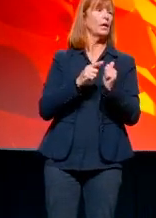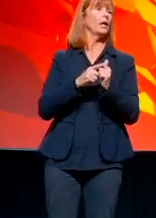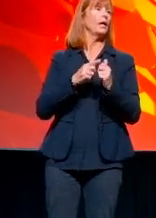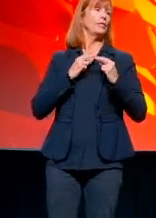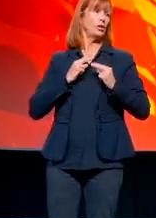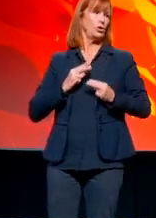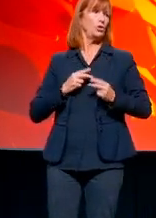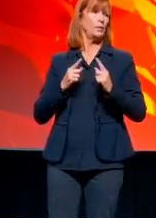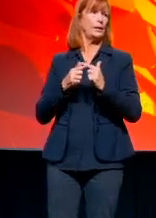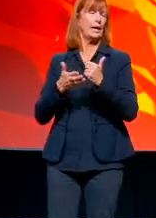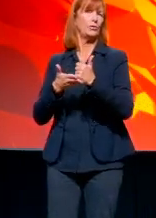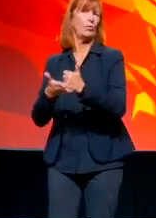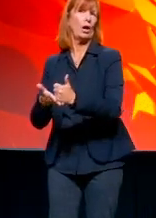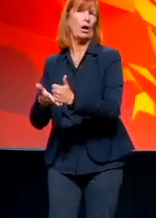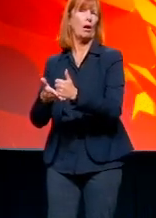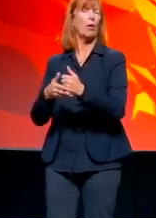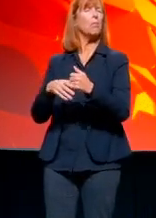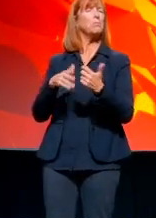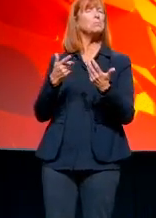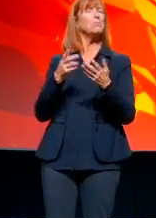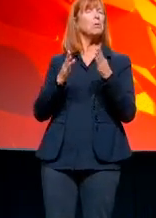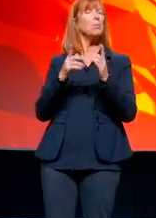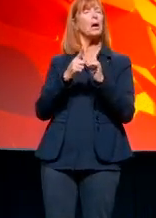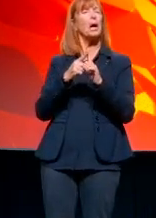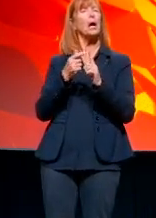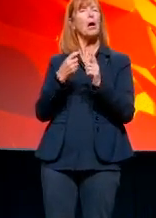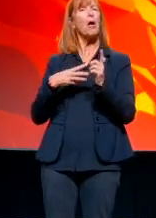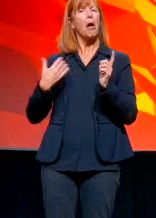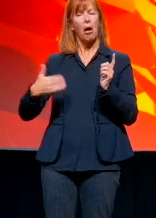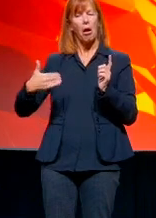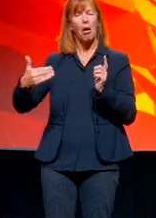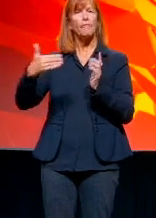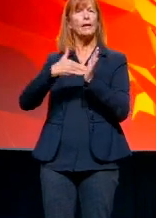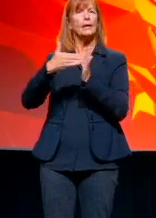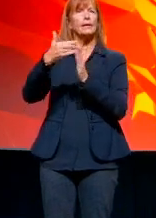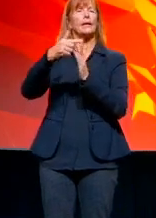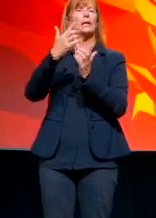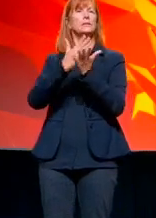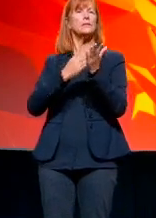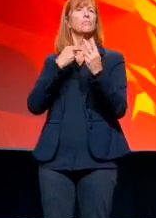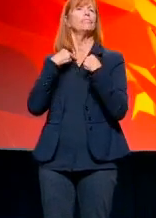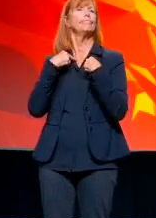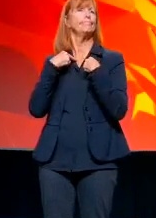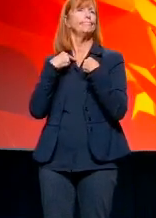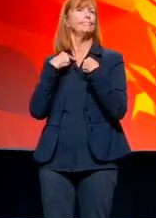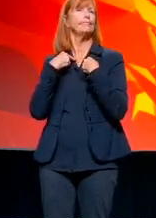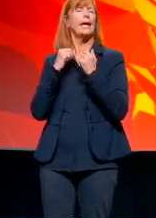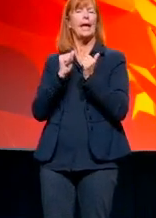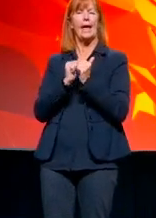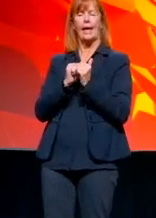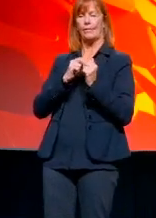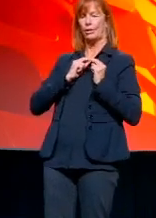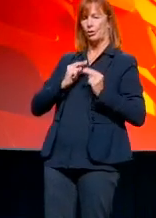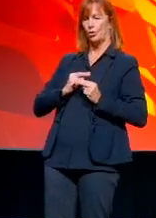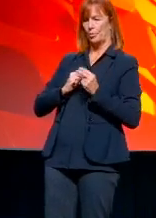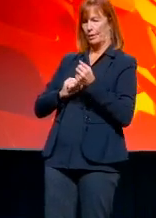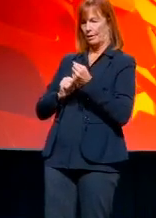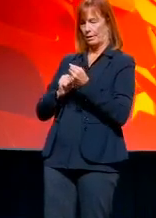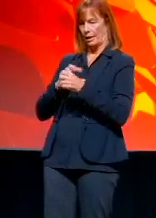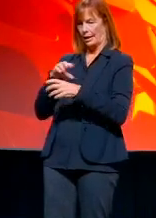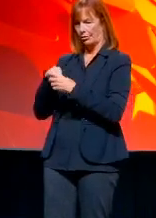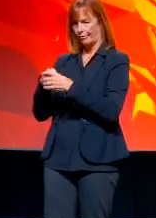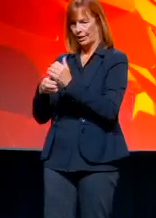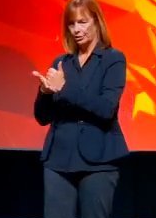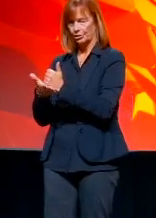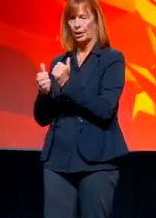into difficult situations pretty frequently, right? So there's a pretty frequent human interventions, so the human needs to step